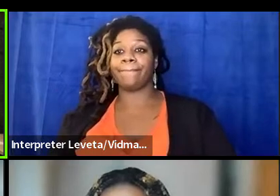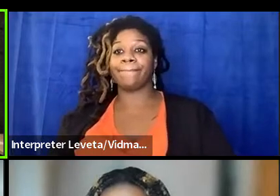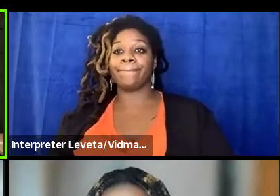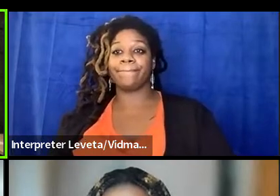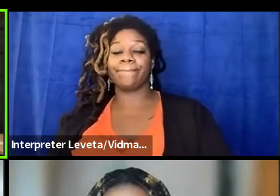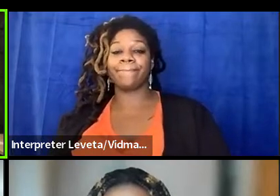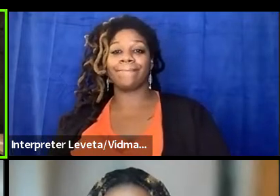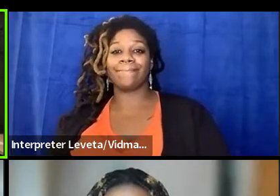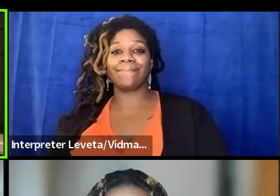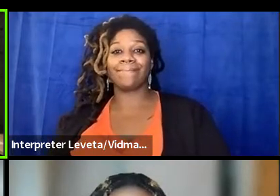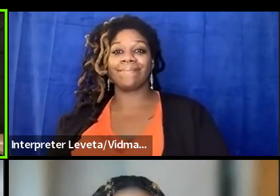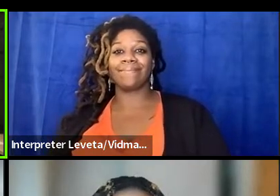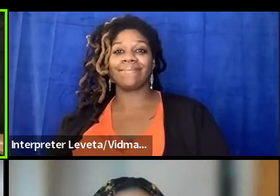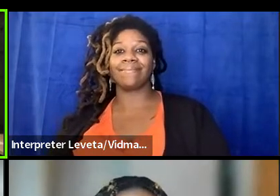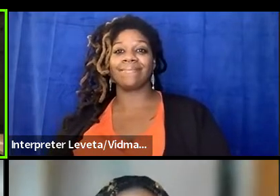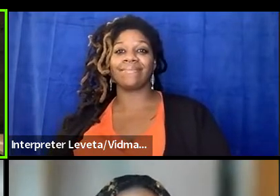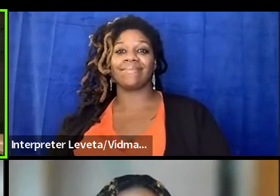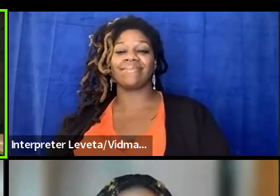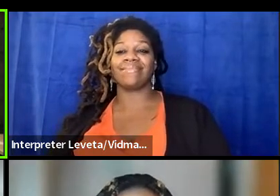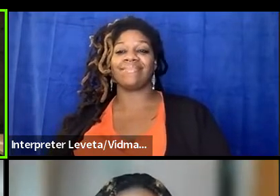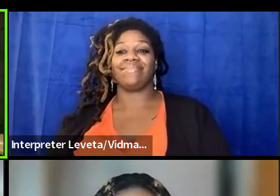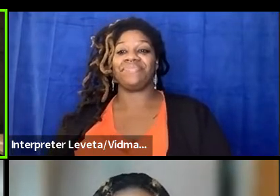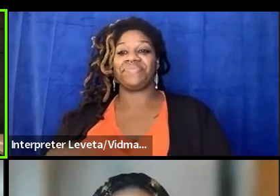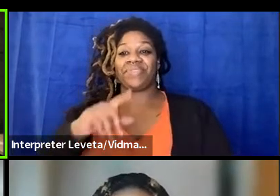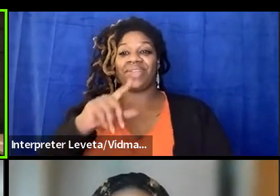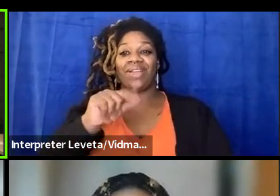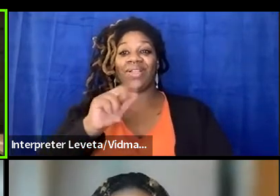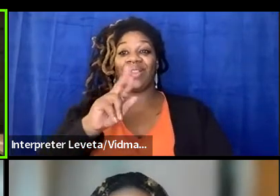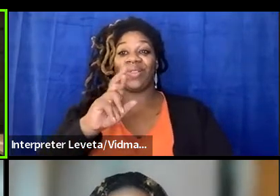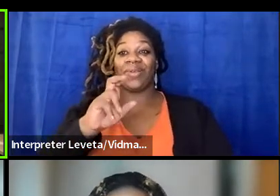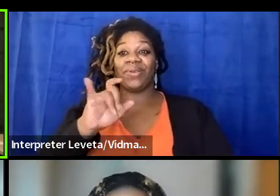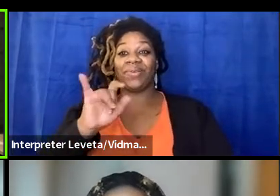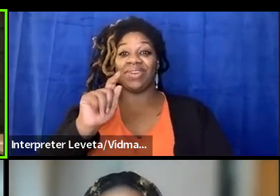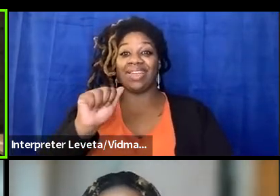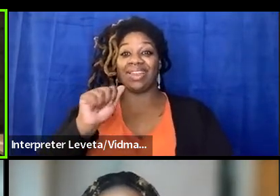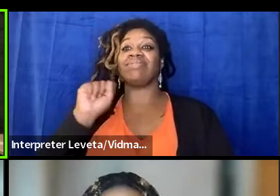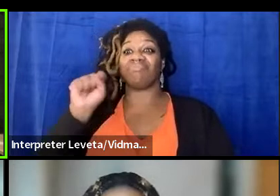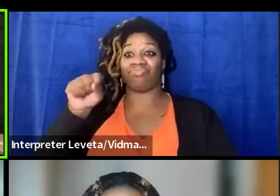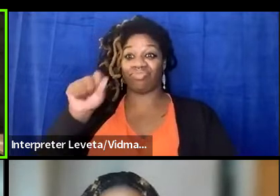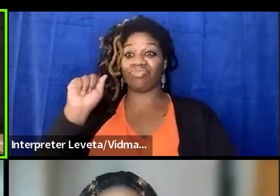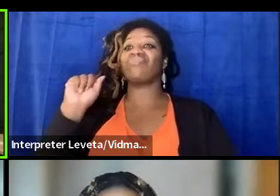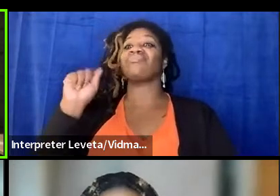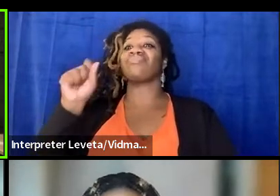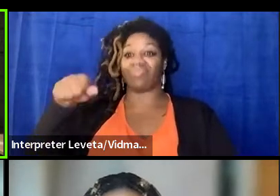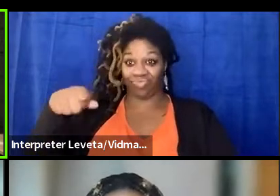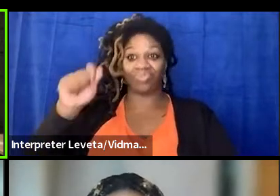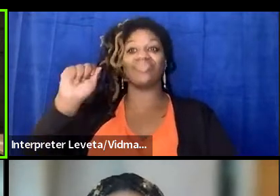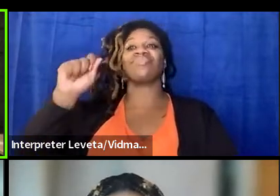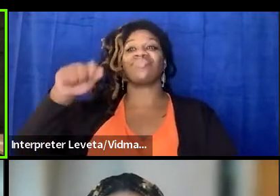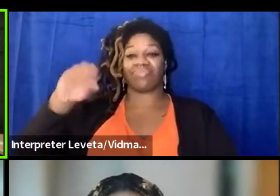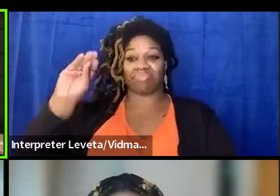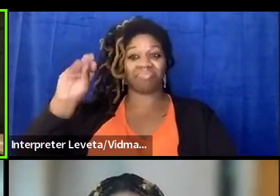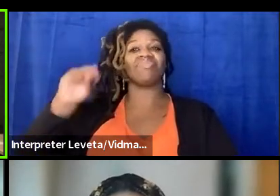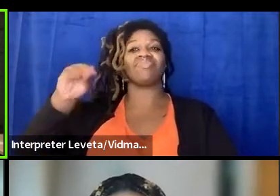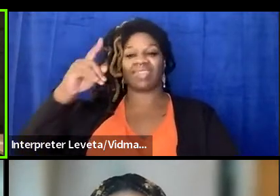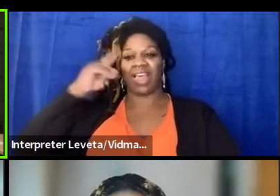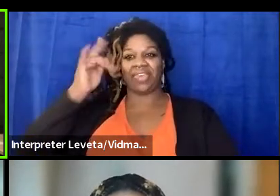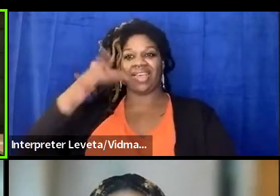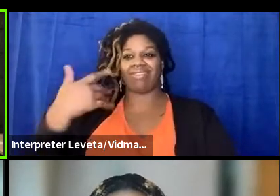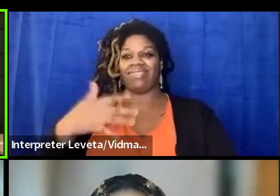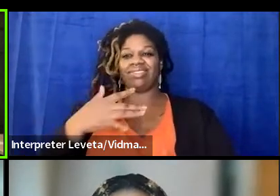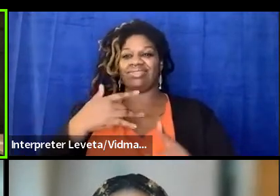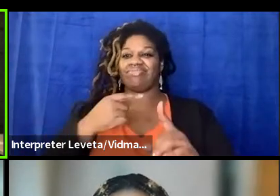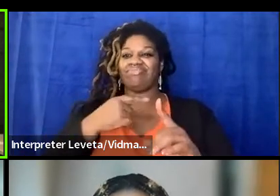I think this resonates with Larita, isn't it? Because I see you nodding, and this is what you